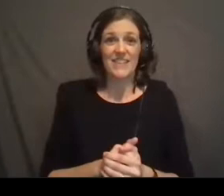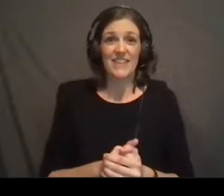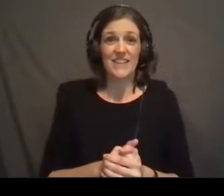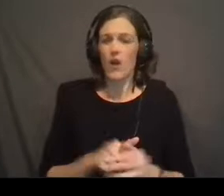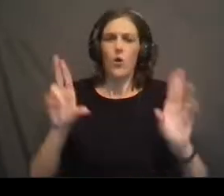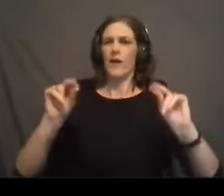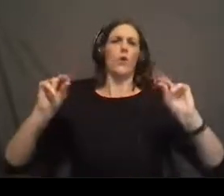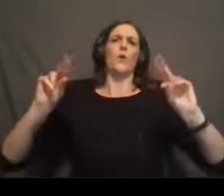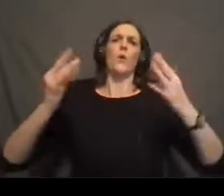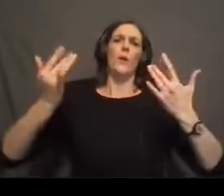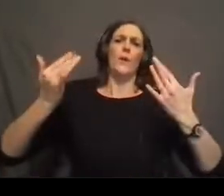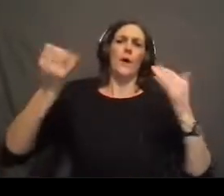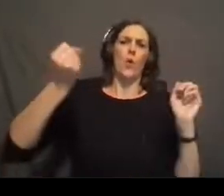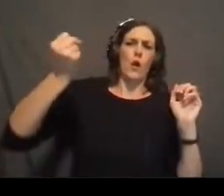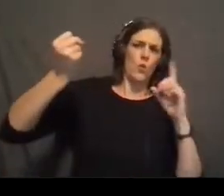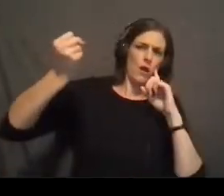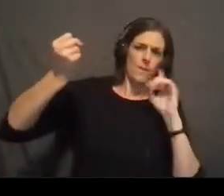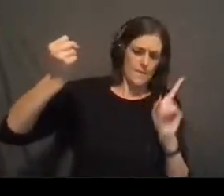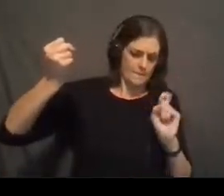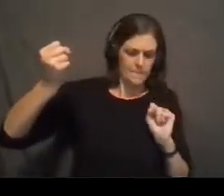No, wait, hold up.